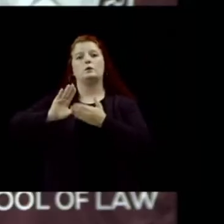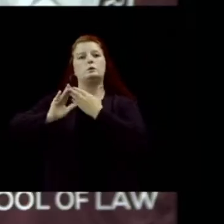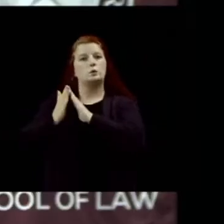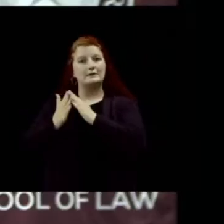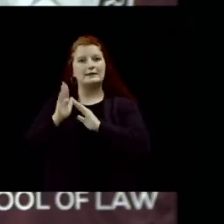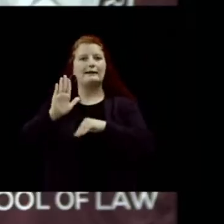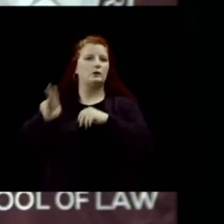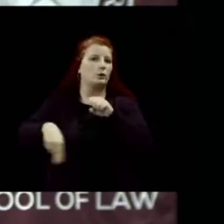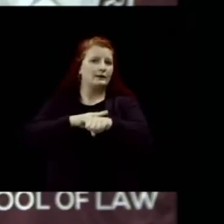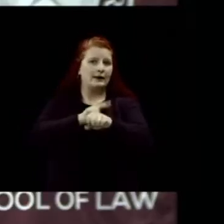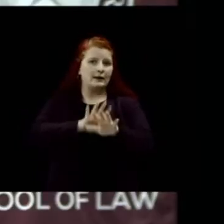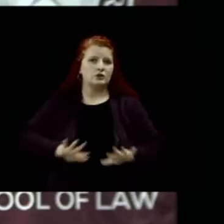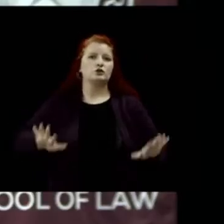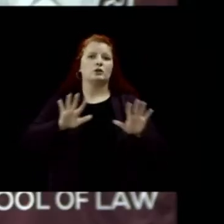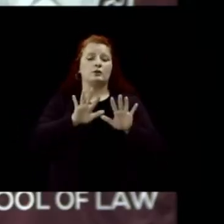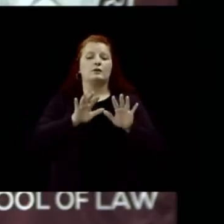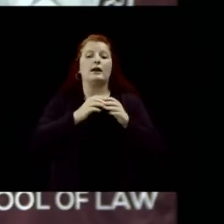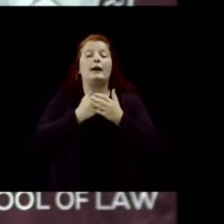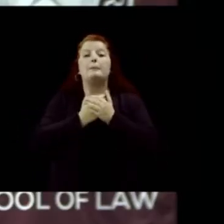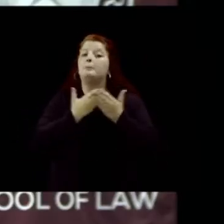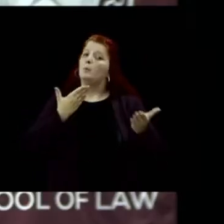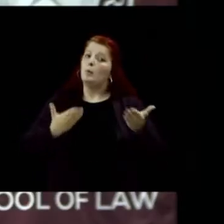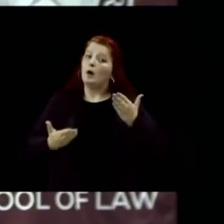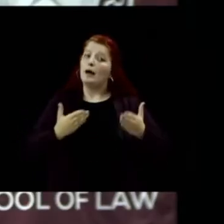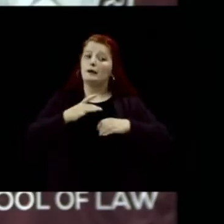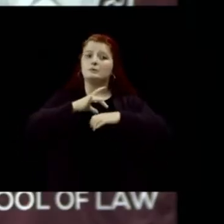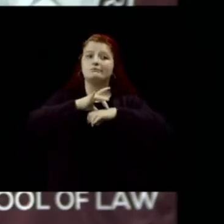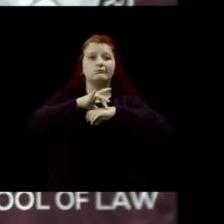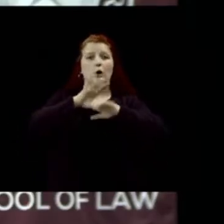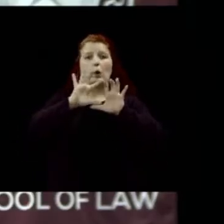nation, and perhaps the global community.